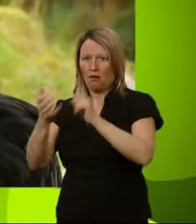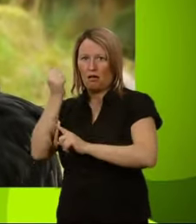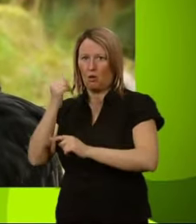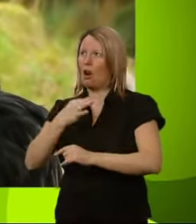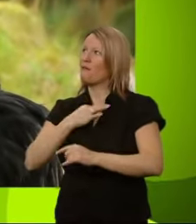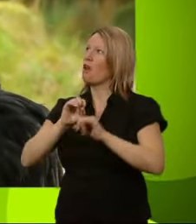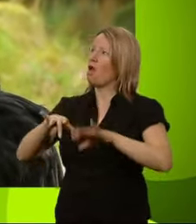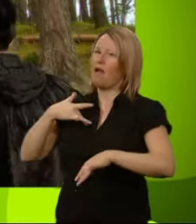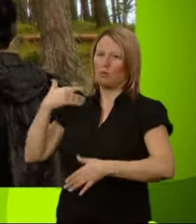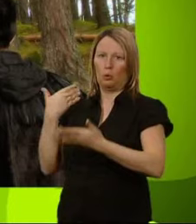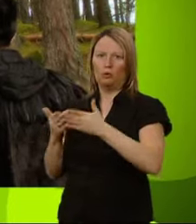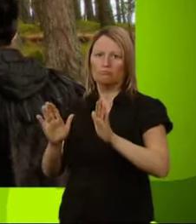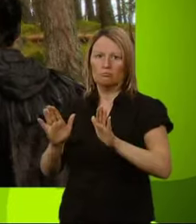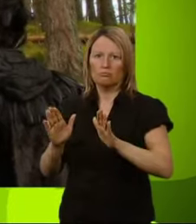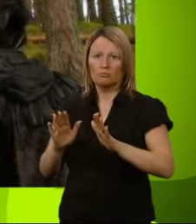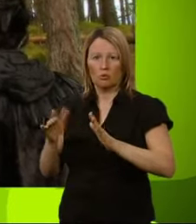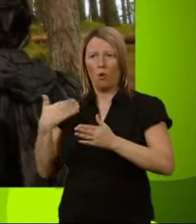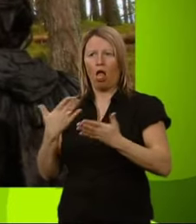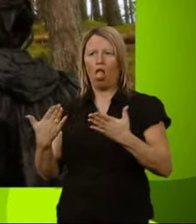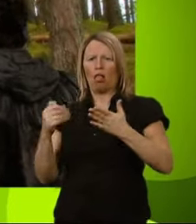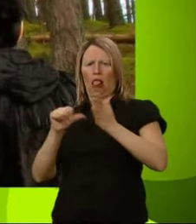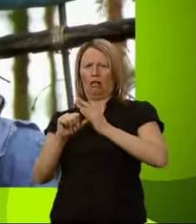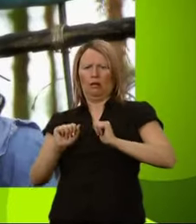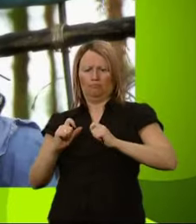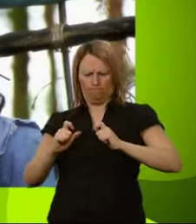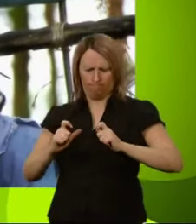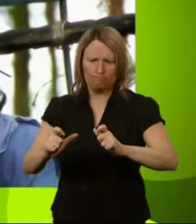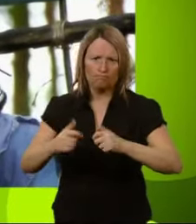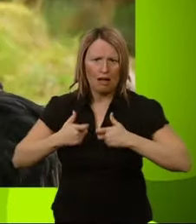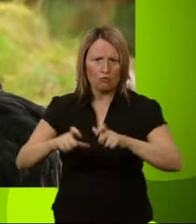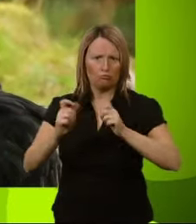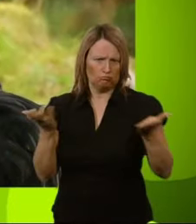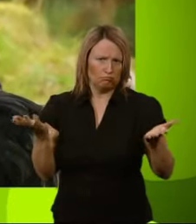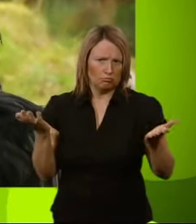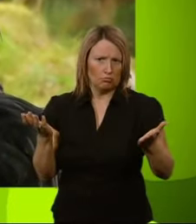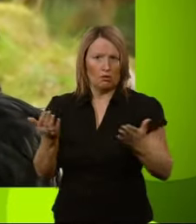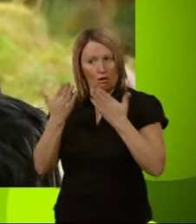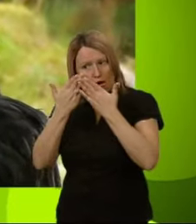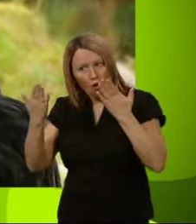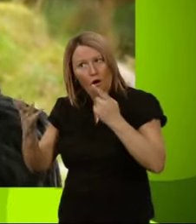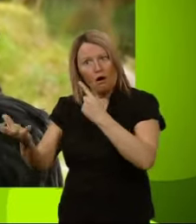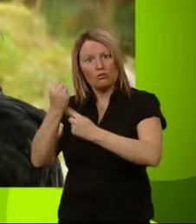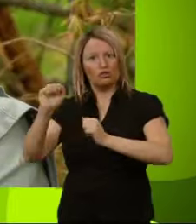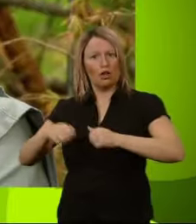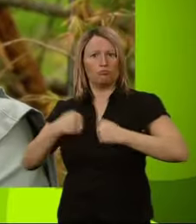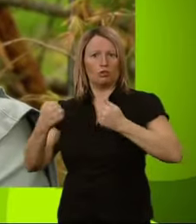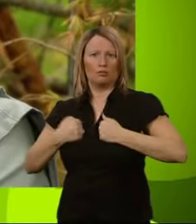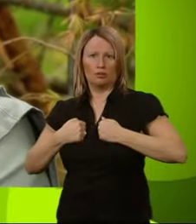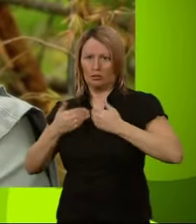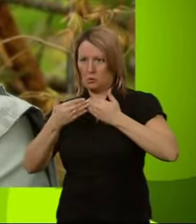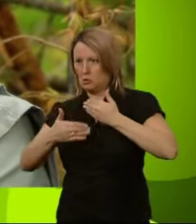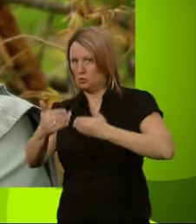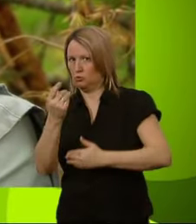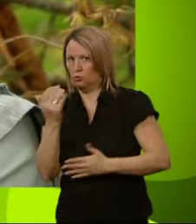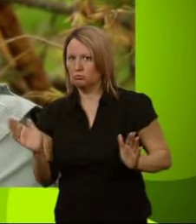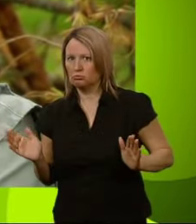relinquish a precious life. But do not let the setback steer you off course. The honour of Ultimate Champion is still within your